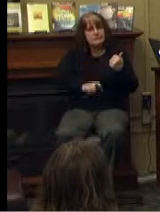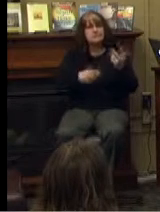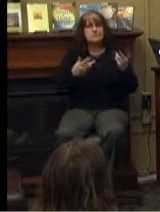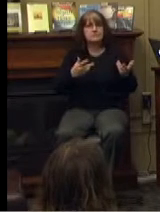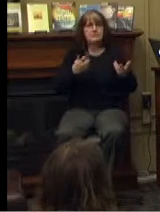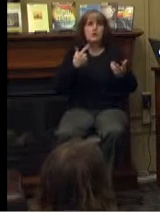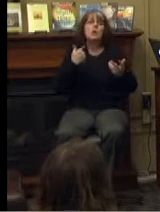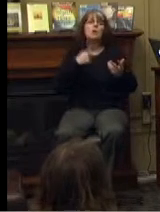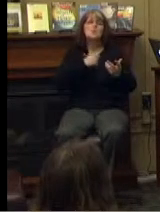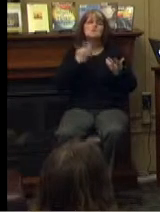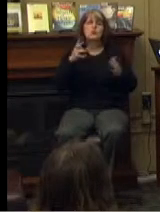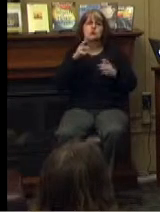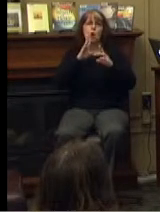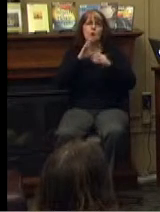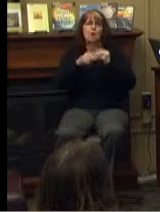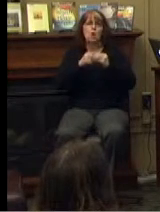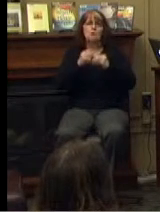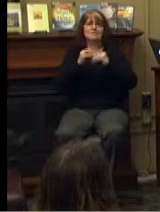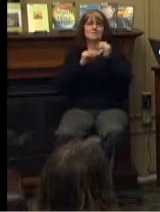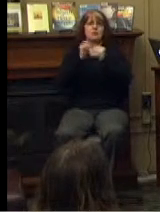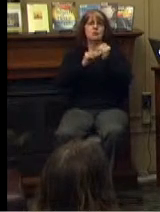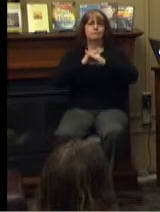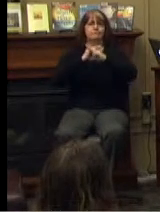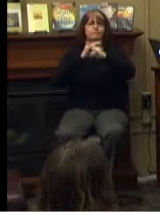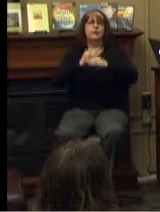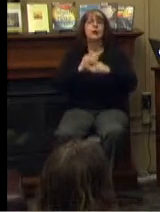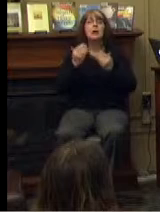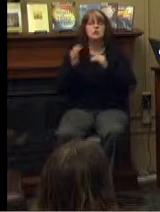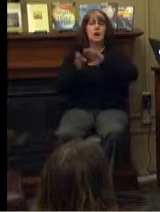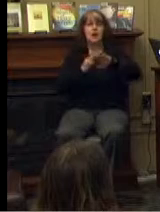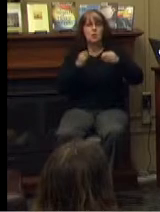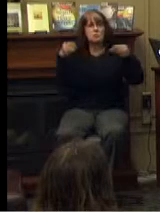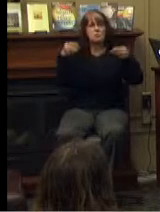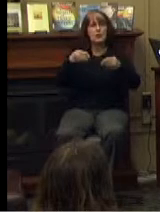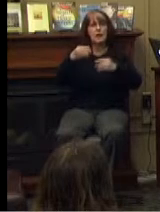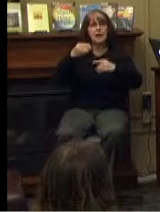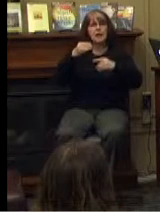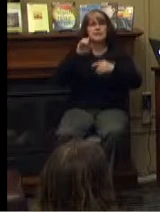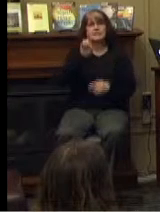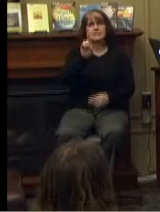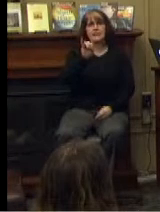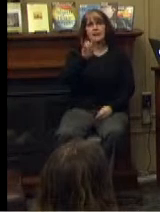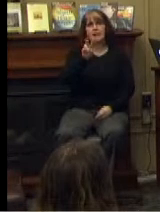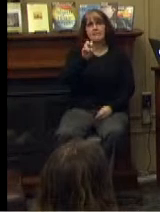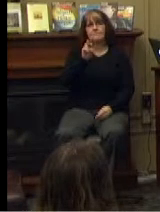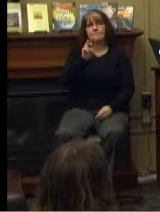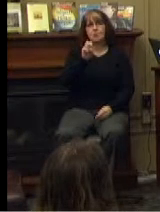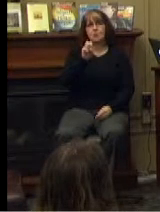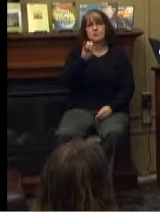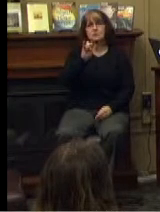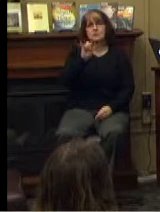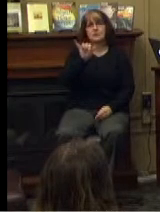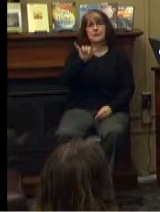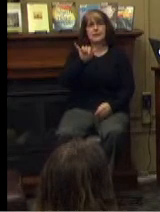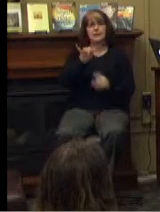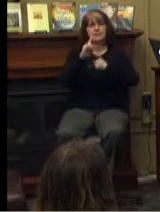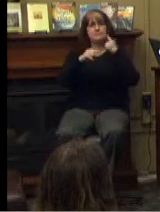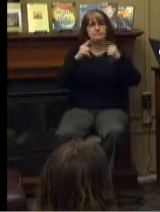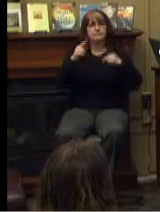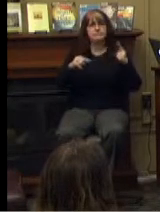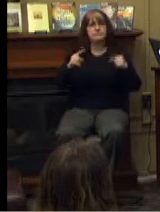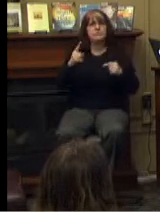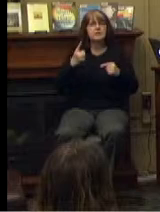structural ones. So let's talk about diversity. So here is my caveat. When we really